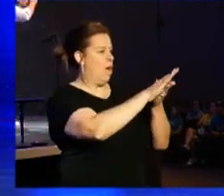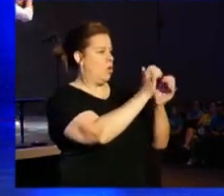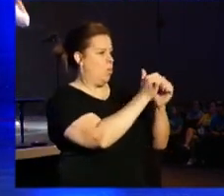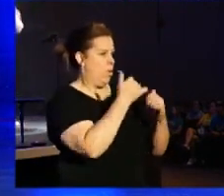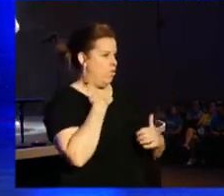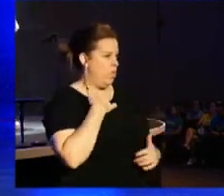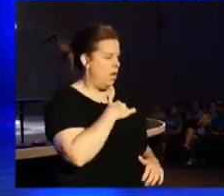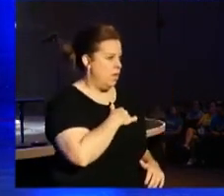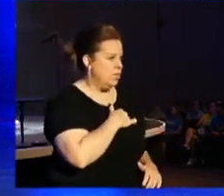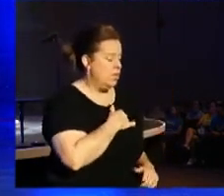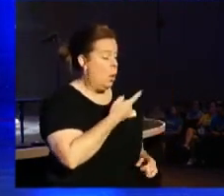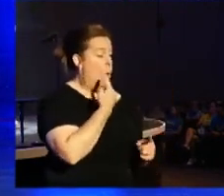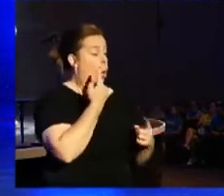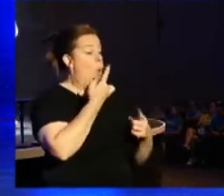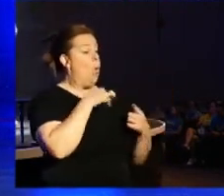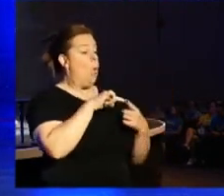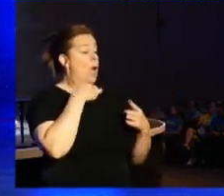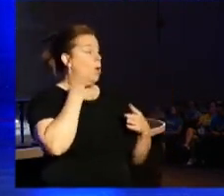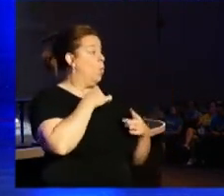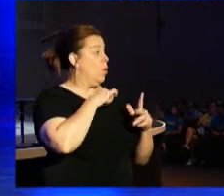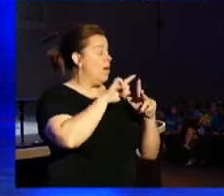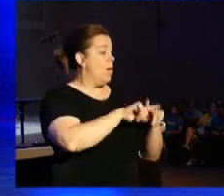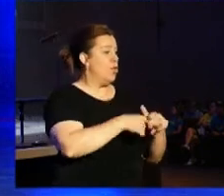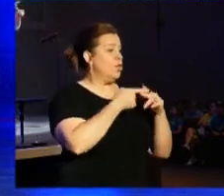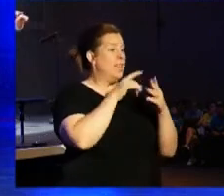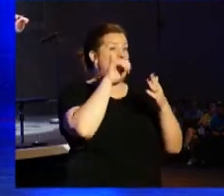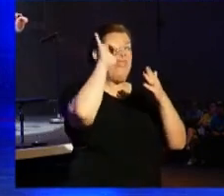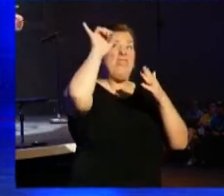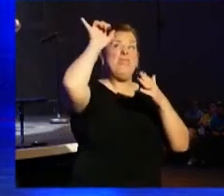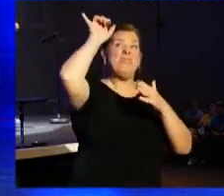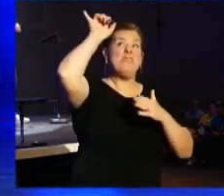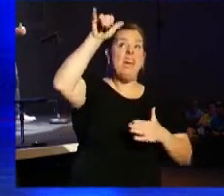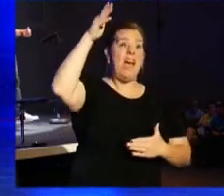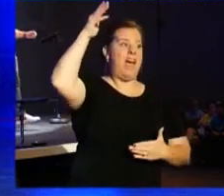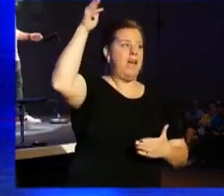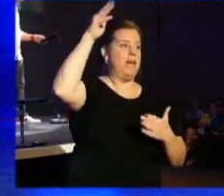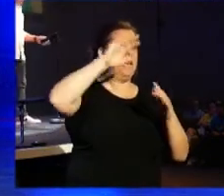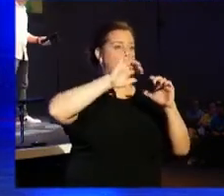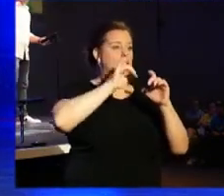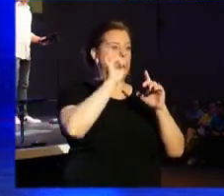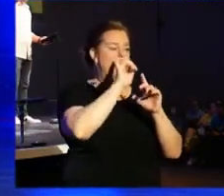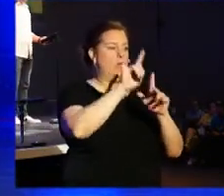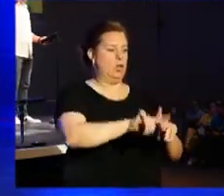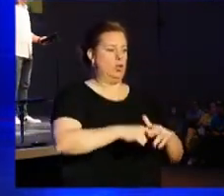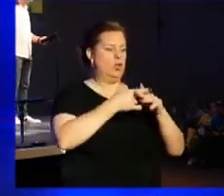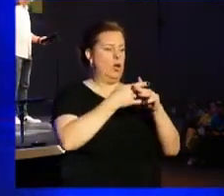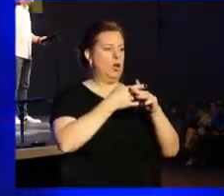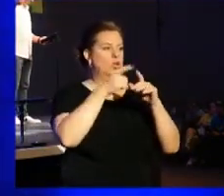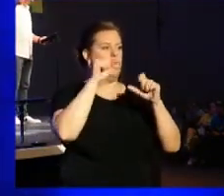that's the source of our kindness, then we can pour it out to others.